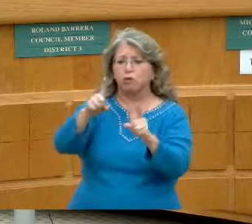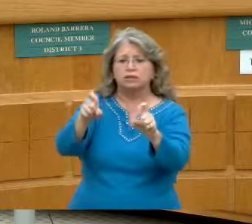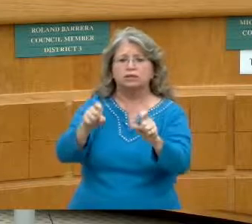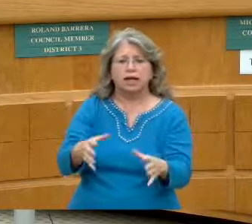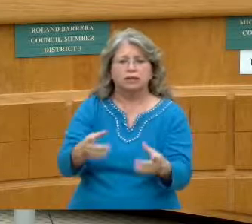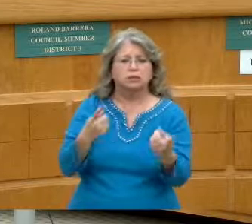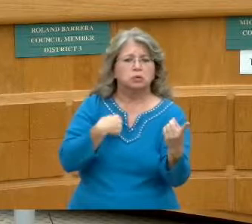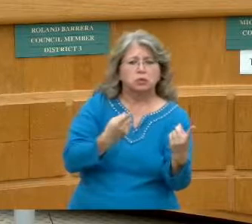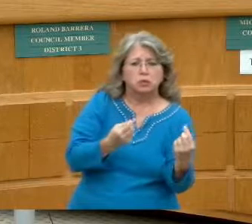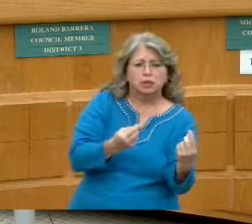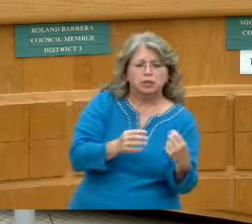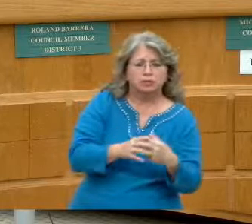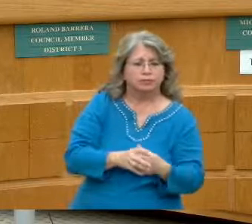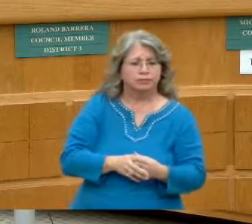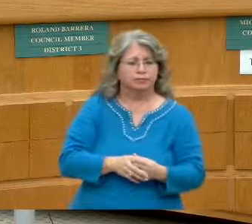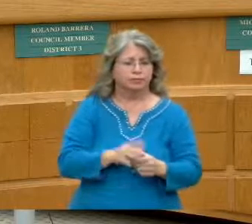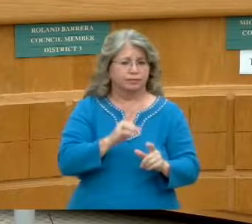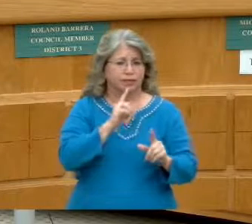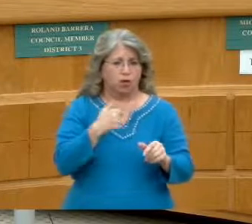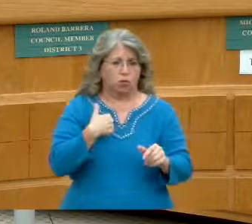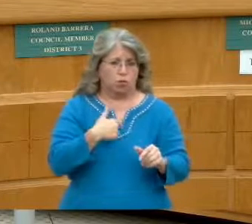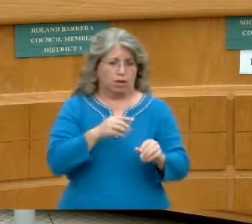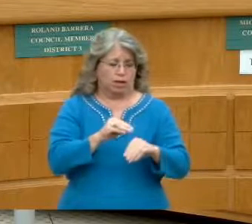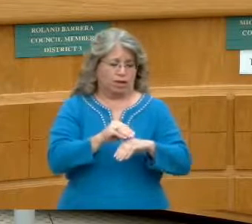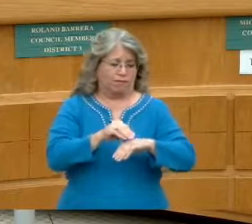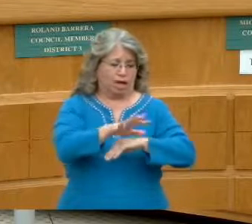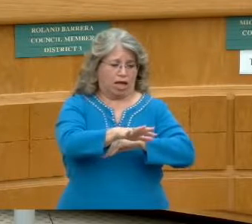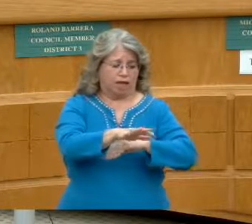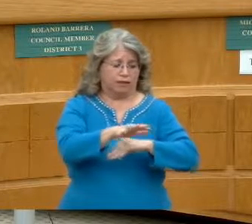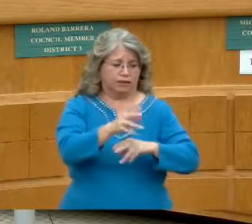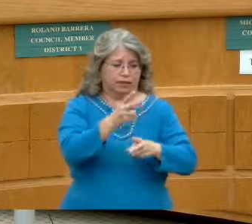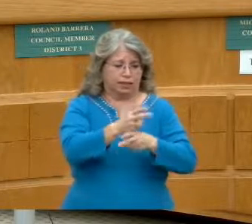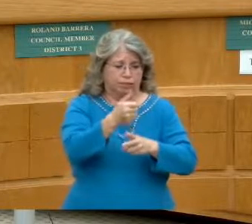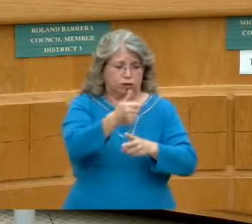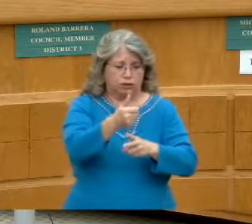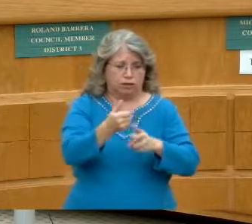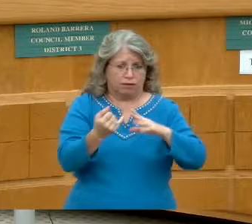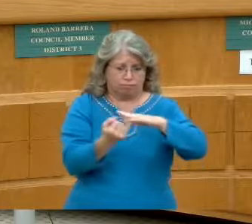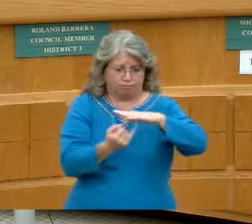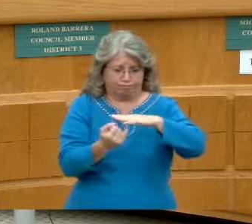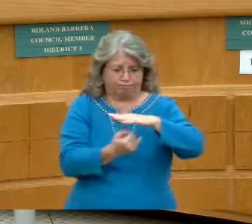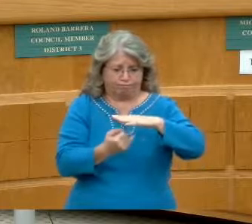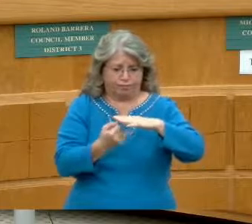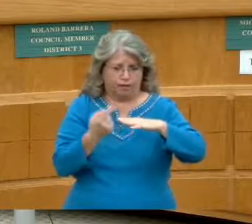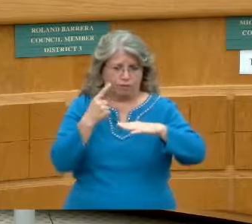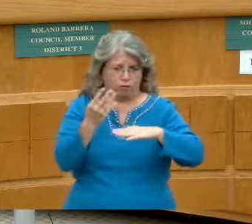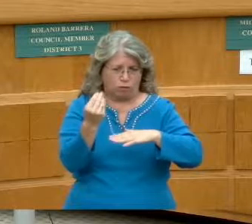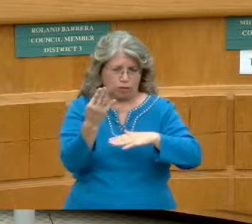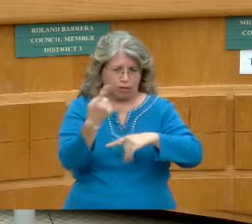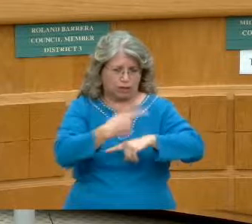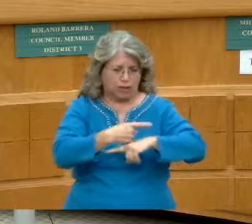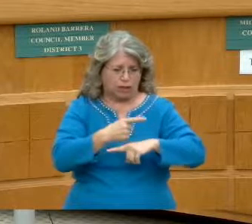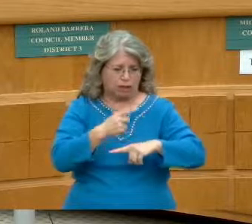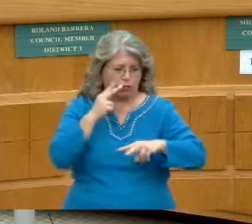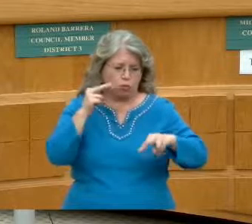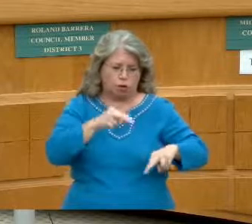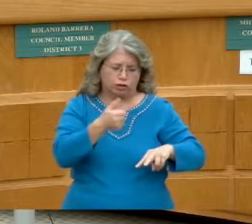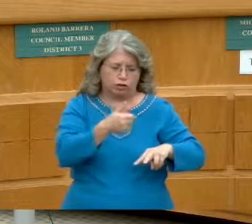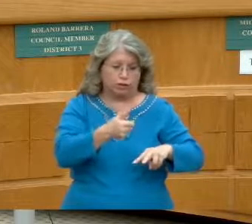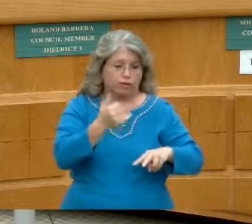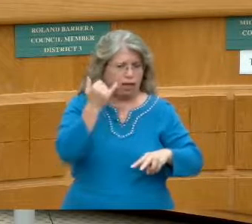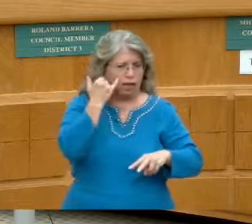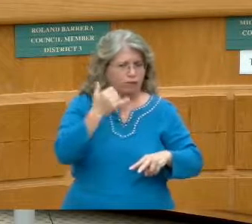do? Answer, we advise that you self-isolate and monitor your health for 14 days. If your symptoms worsen, you must